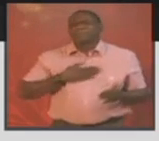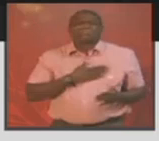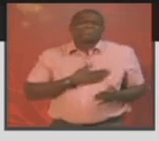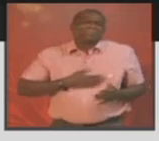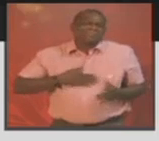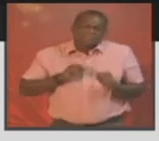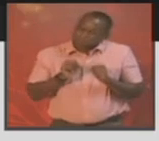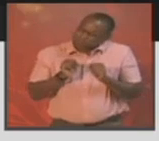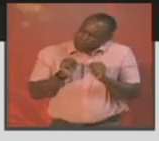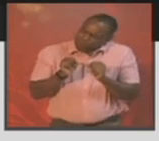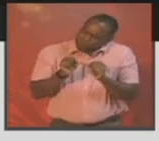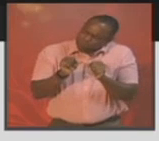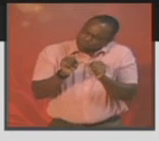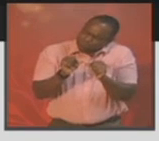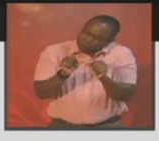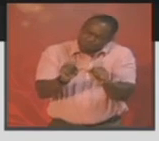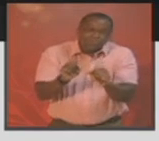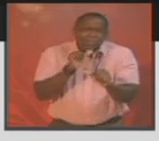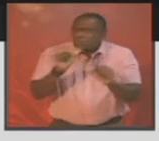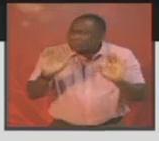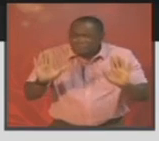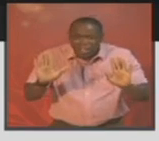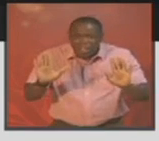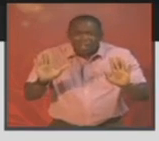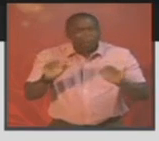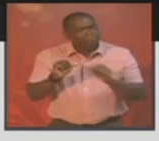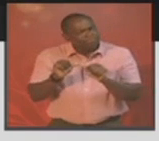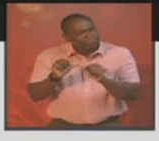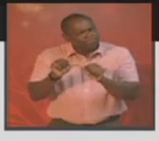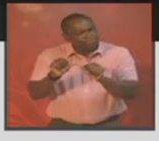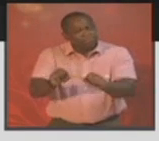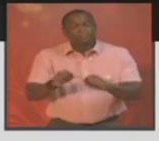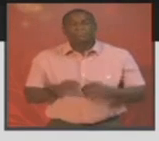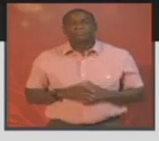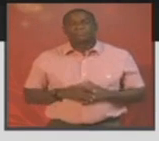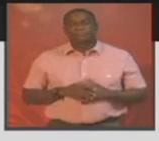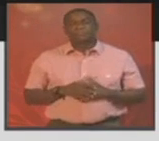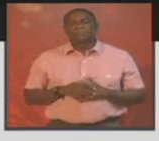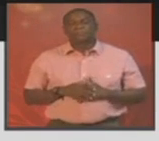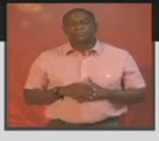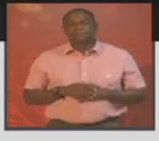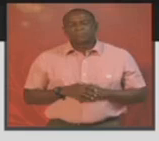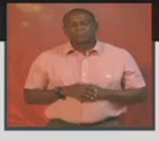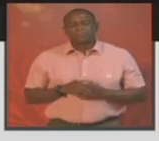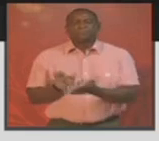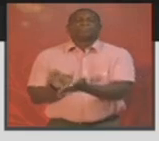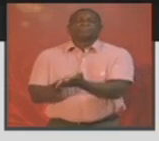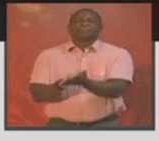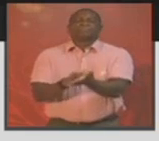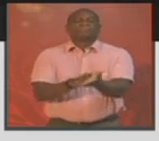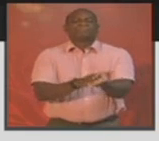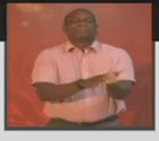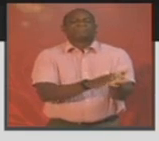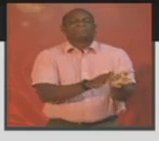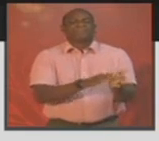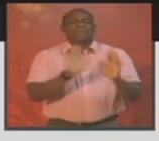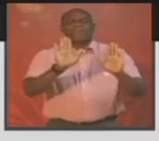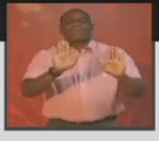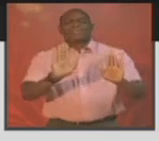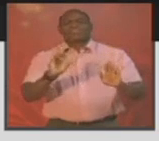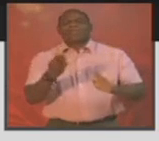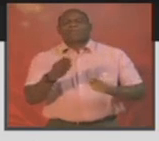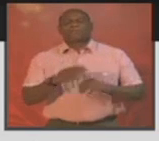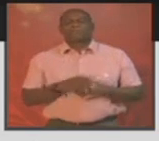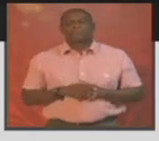of spread low, and we want to ask people to continue to do it and to commend them for having done so thus far. Next slide,